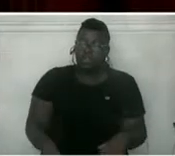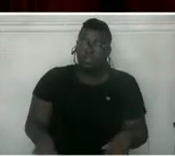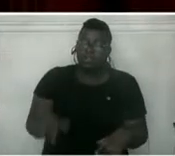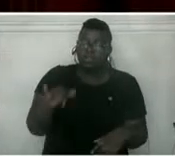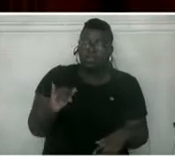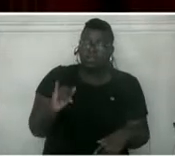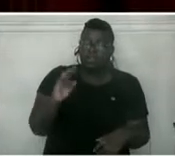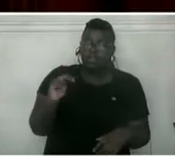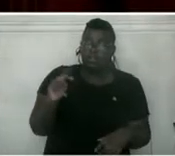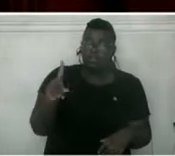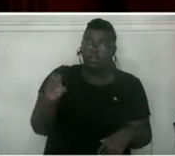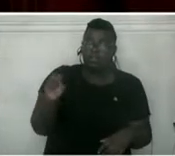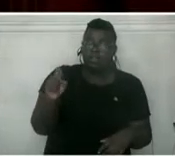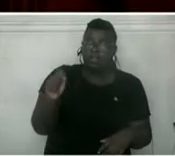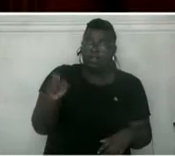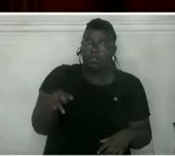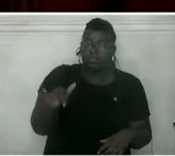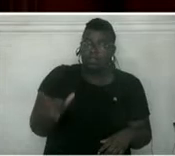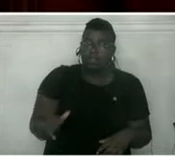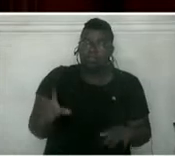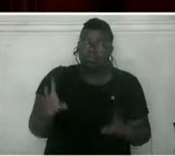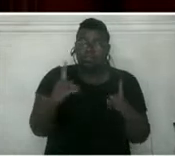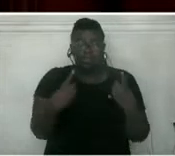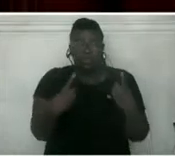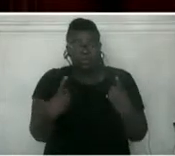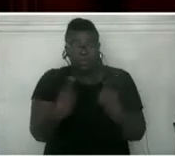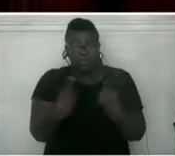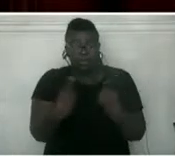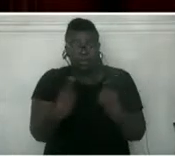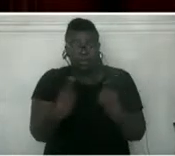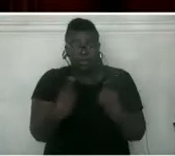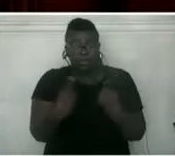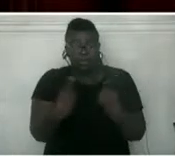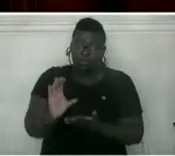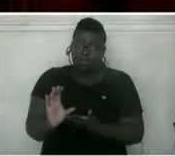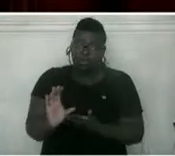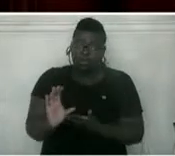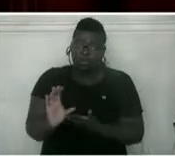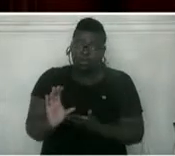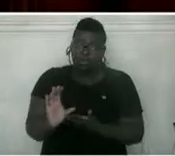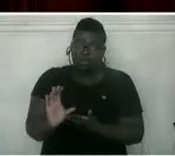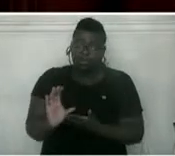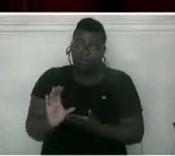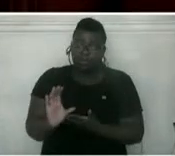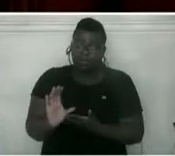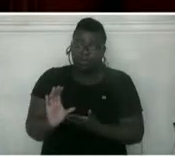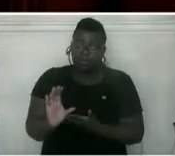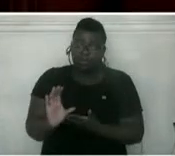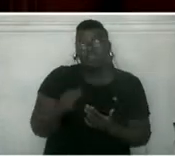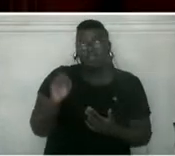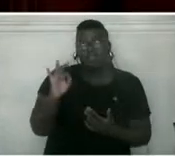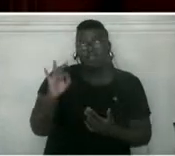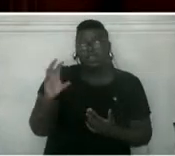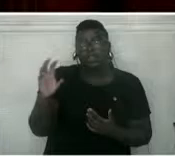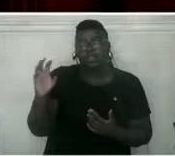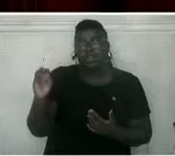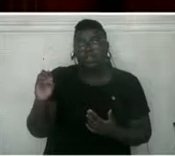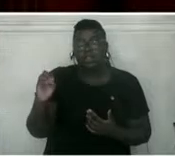The department allocated to about 738 beneficiaries